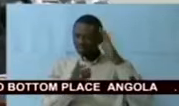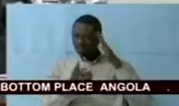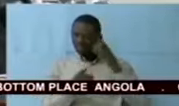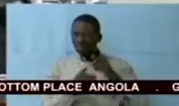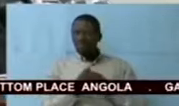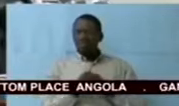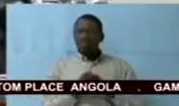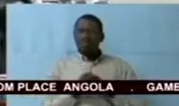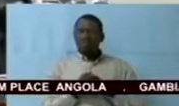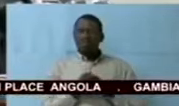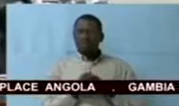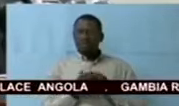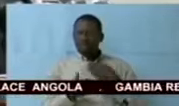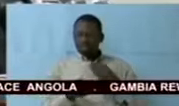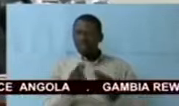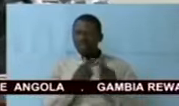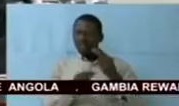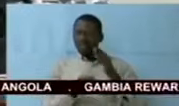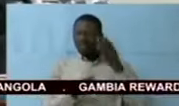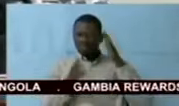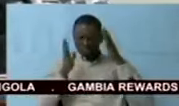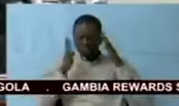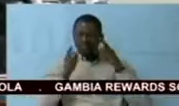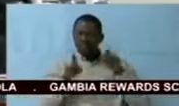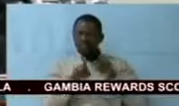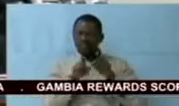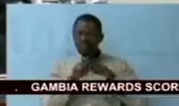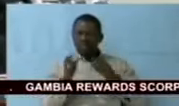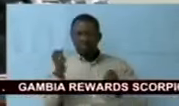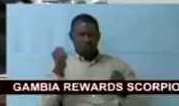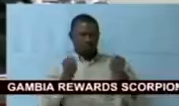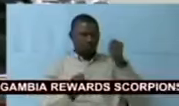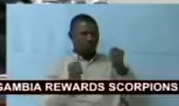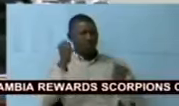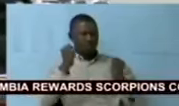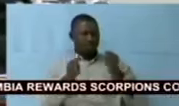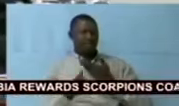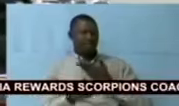that there is a problem with my car.